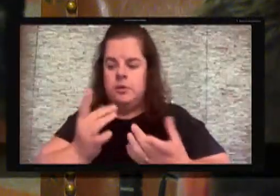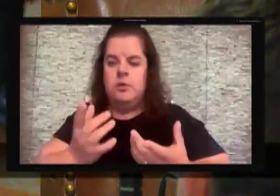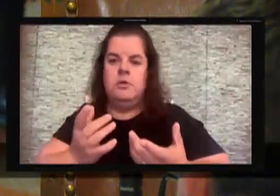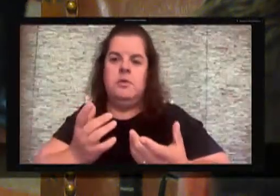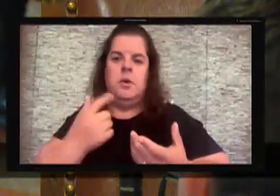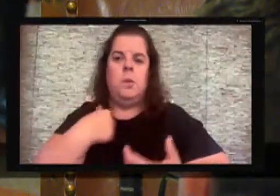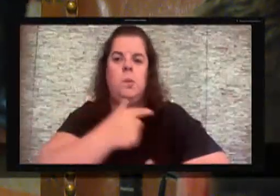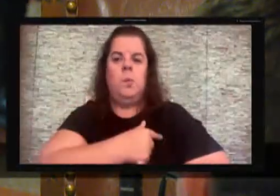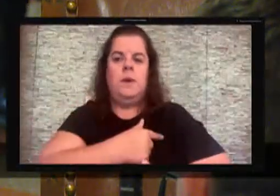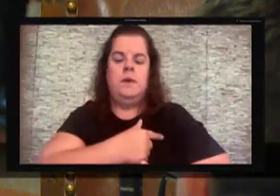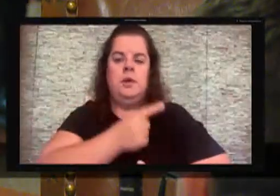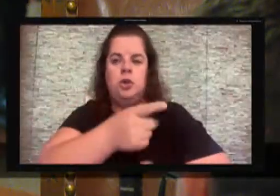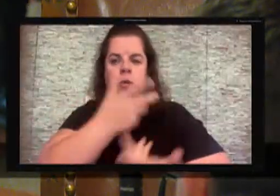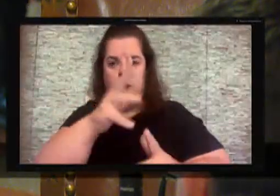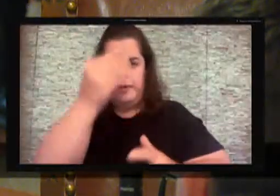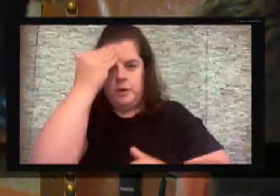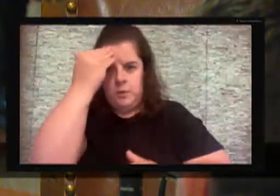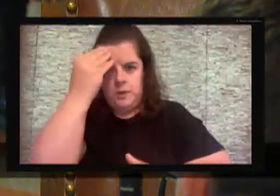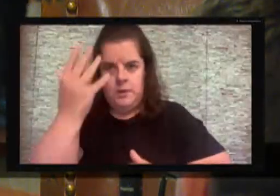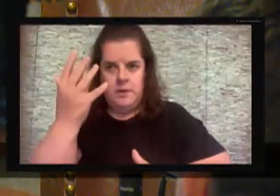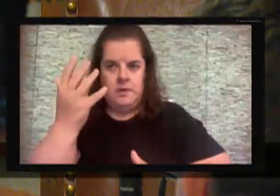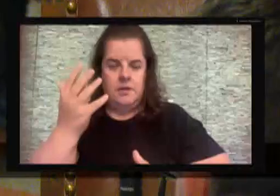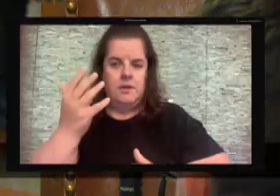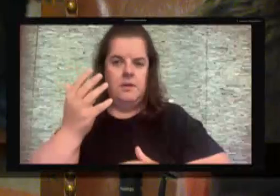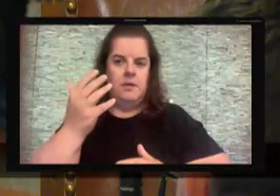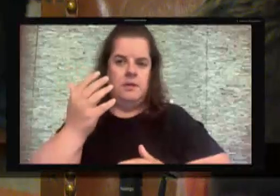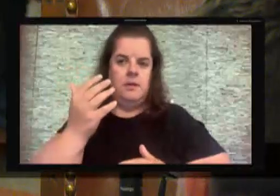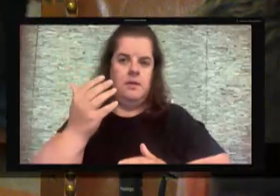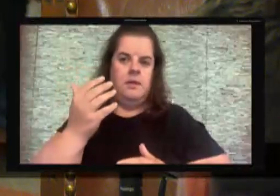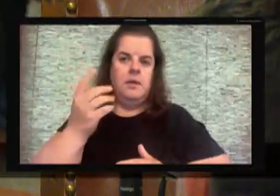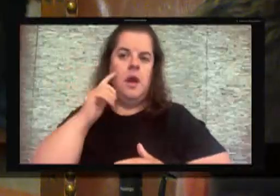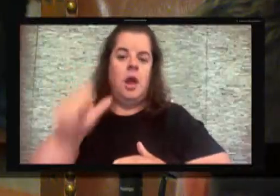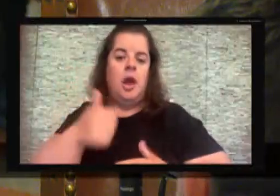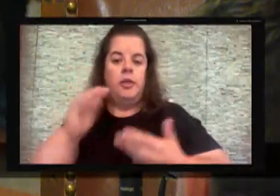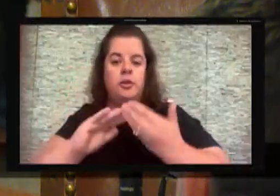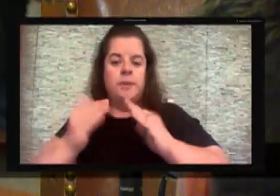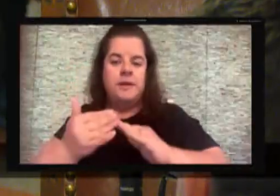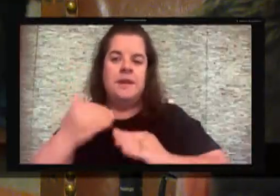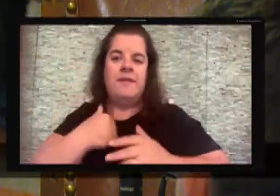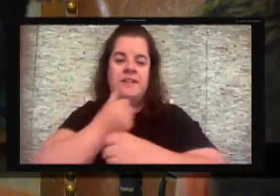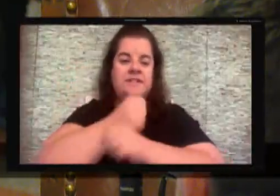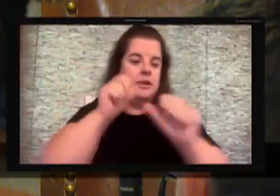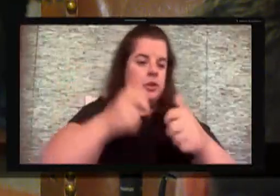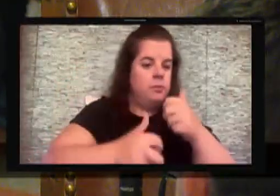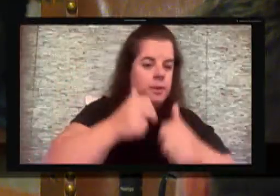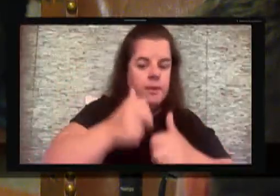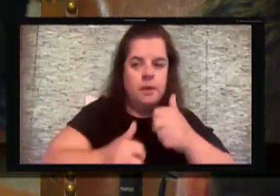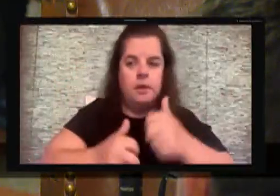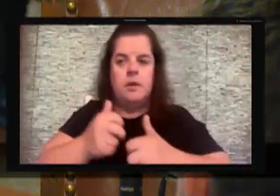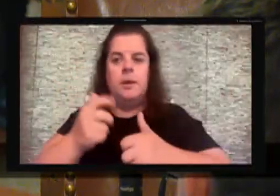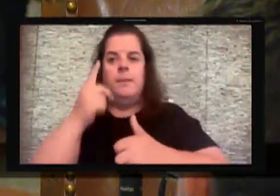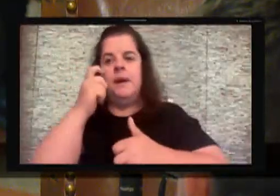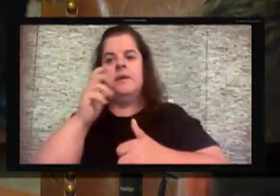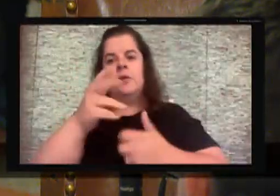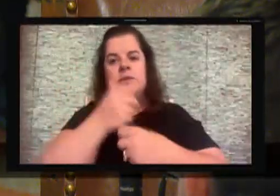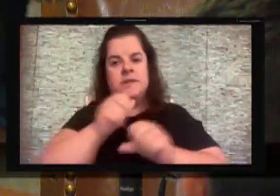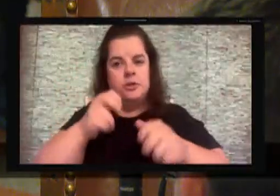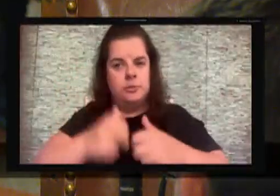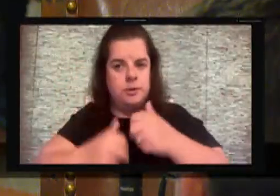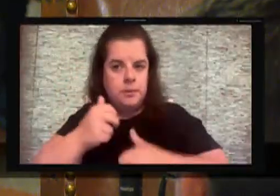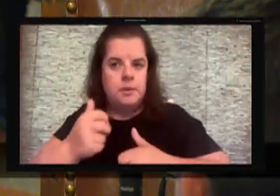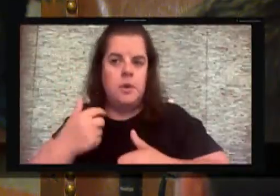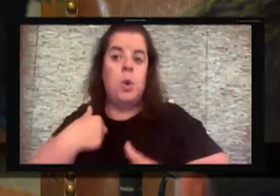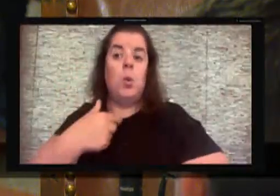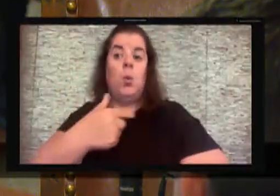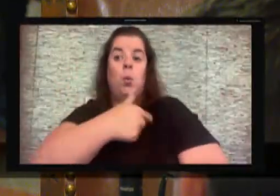you probably are aware, there have been some other municipalities that have had security breaches. As a result of those security breaches, we are